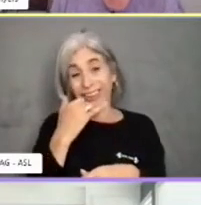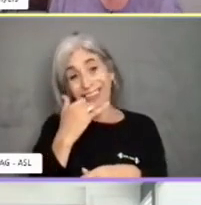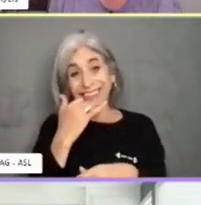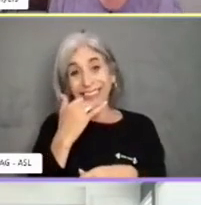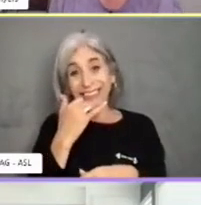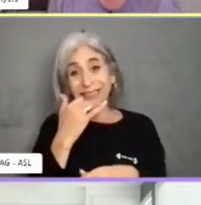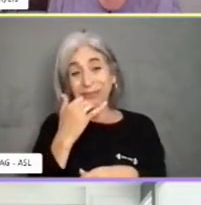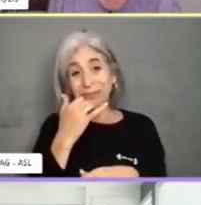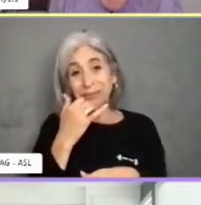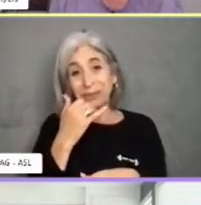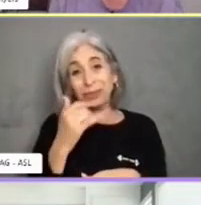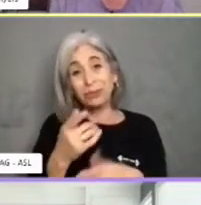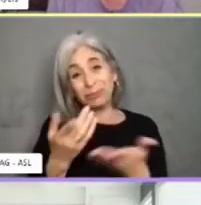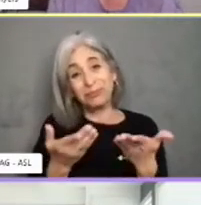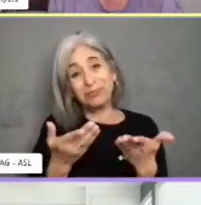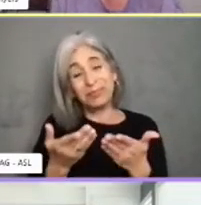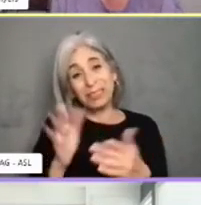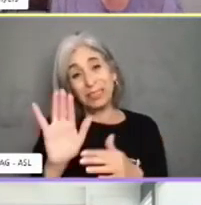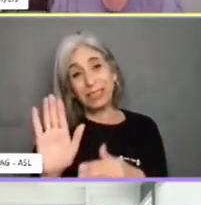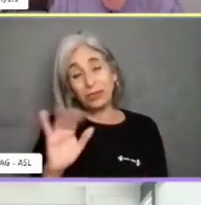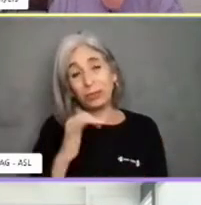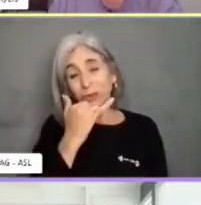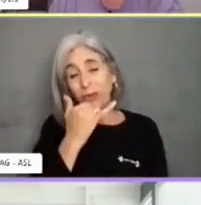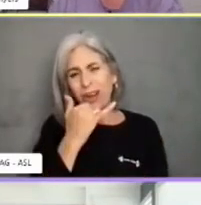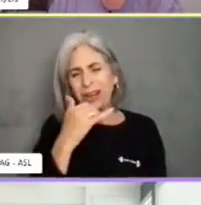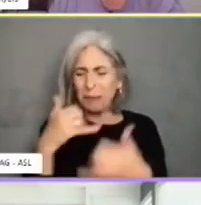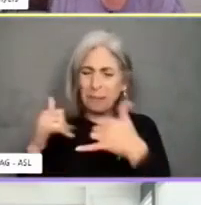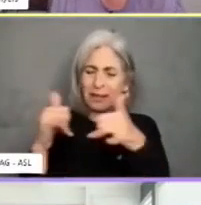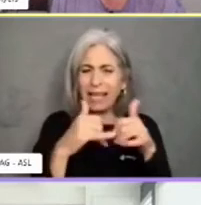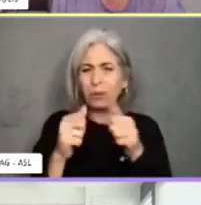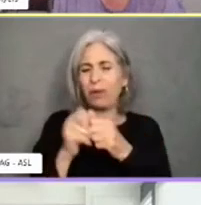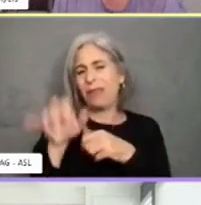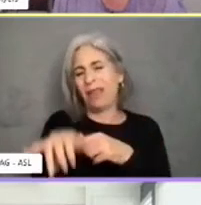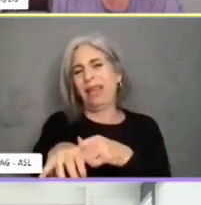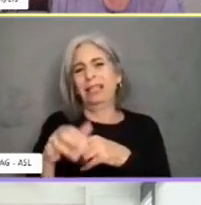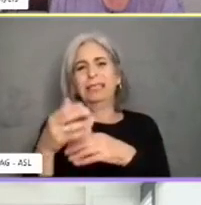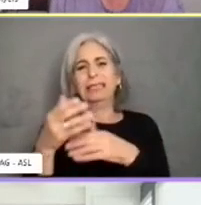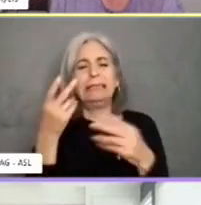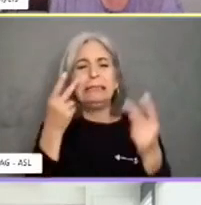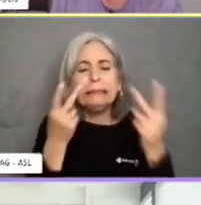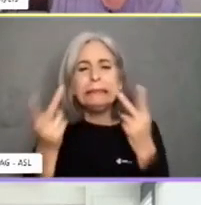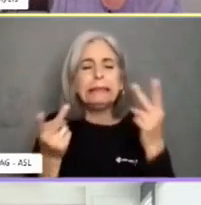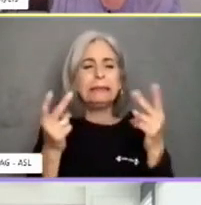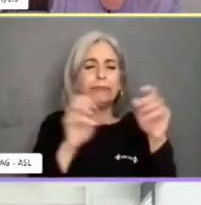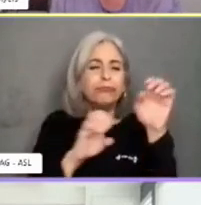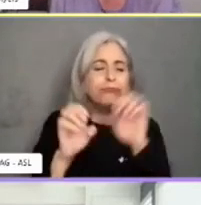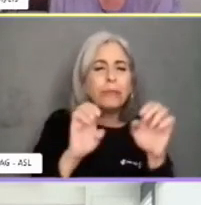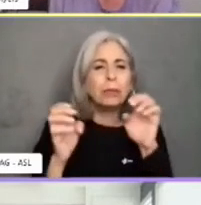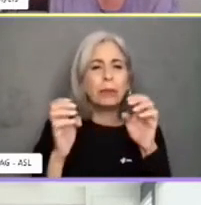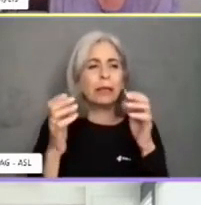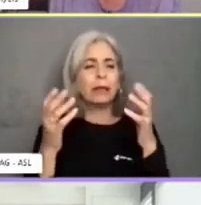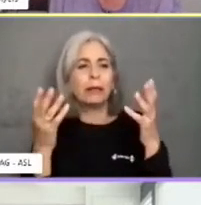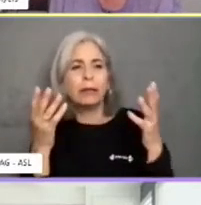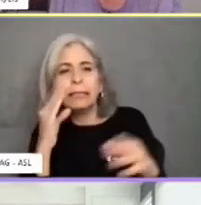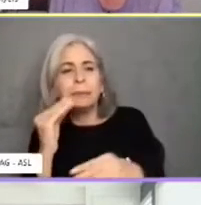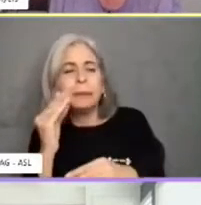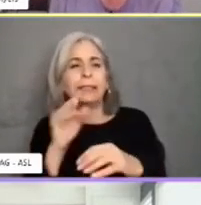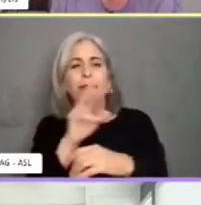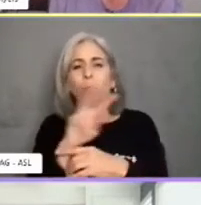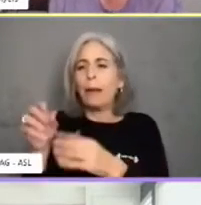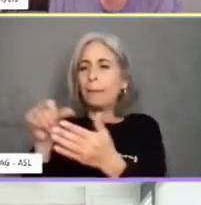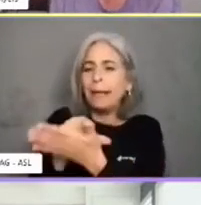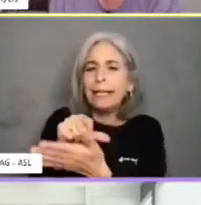are. And so just play around with that. Again, just take the opportunity to experience the web page